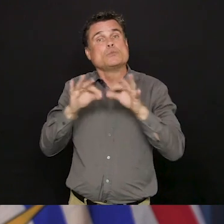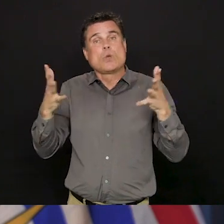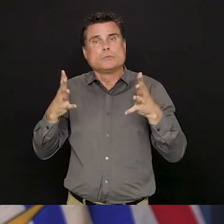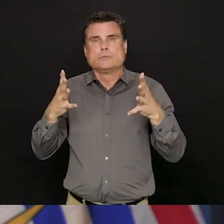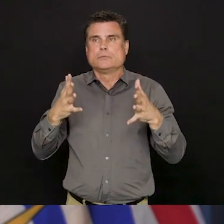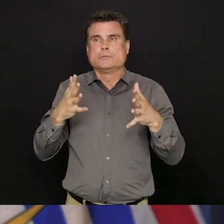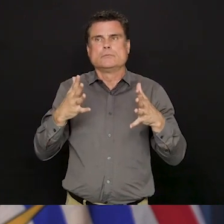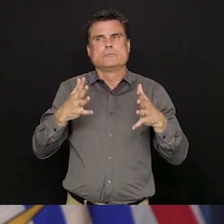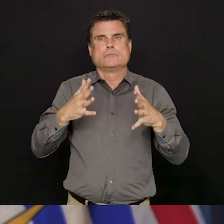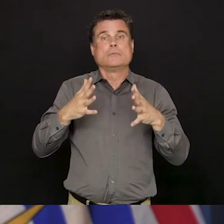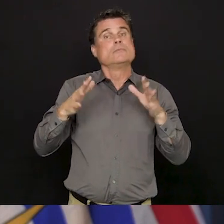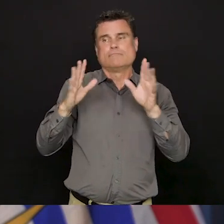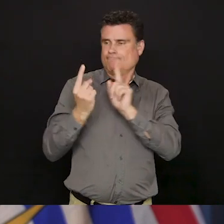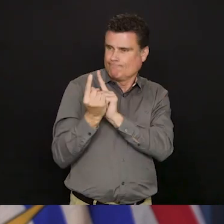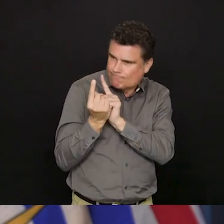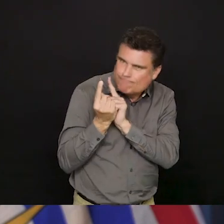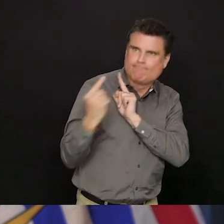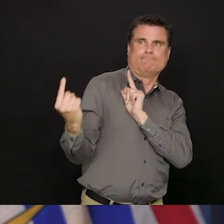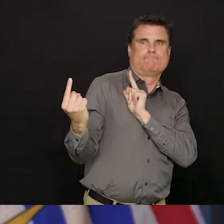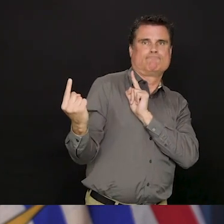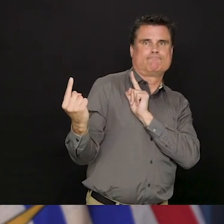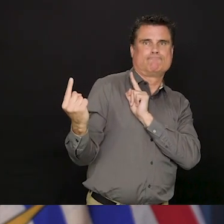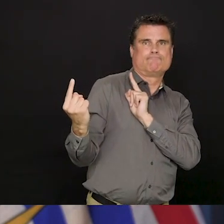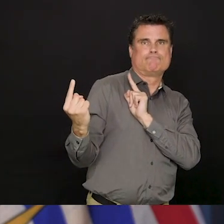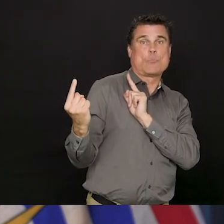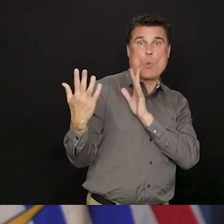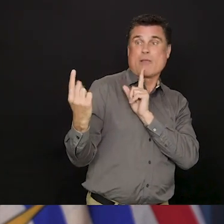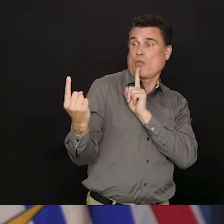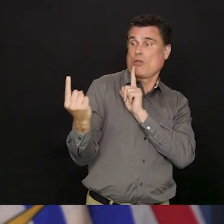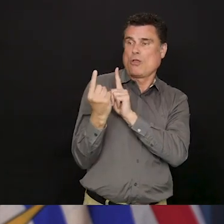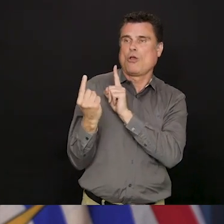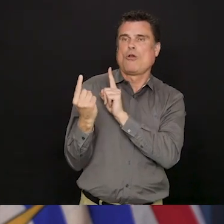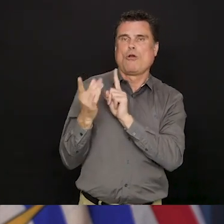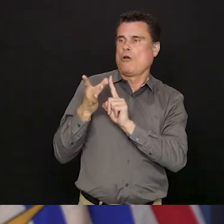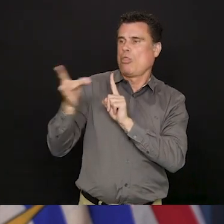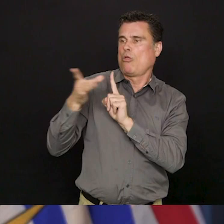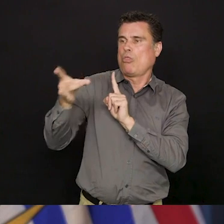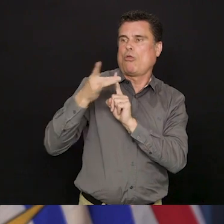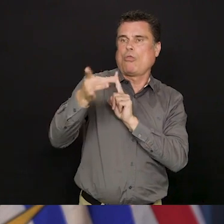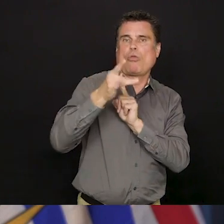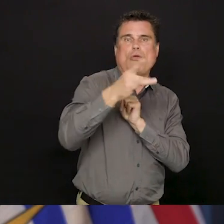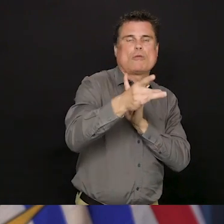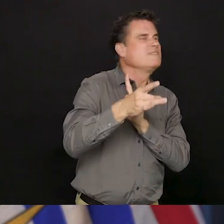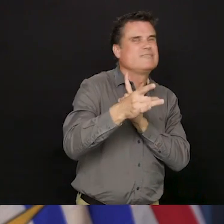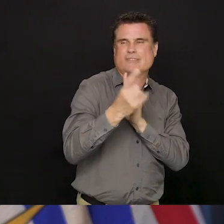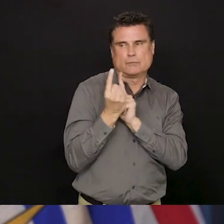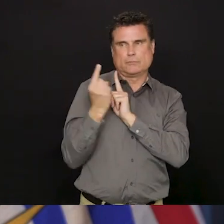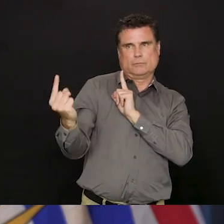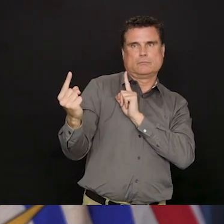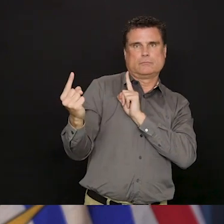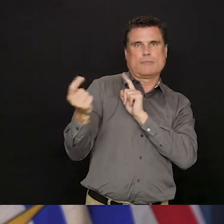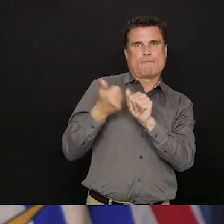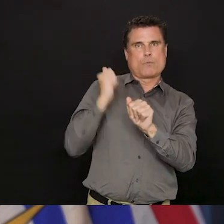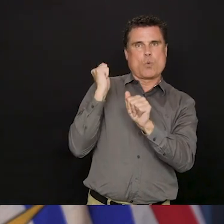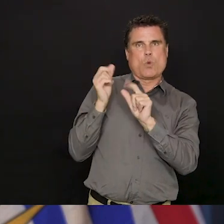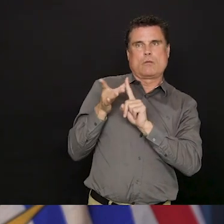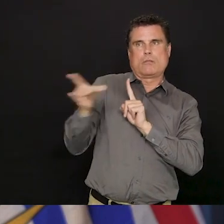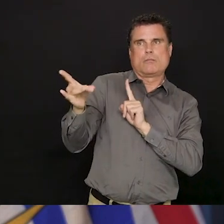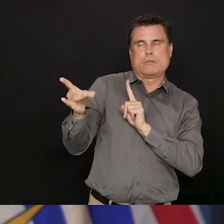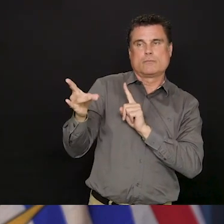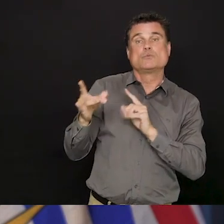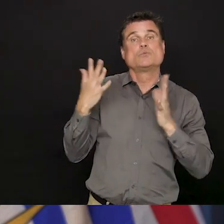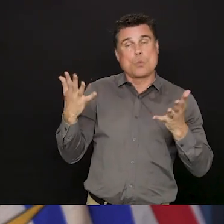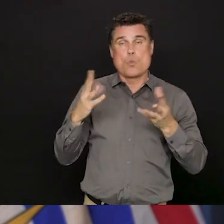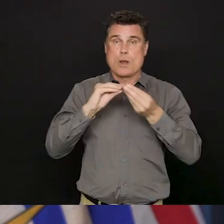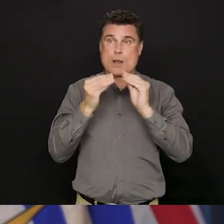other people. We are now down below 1. But we can only say that looking back. So it's a helpful marker to